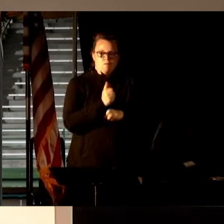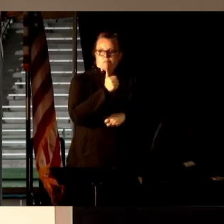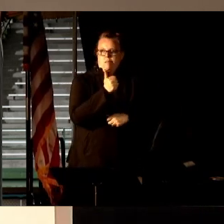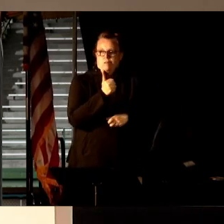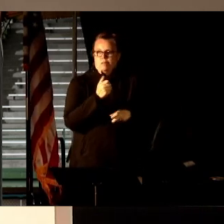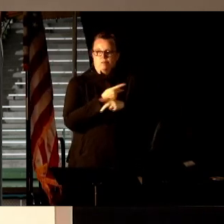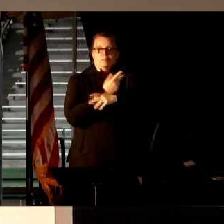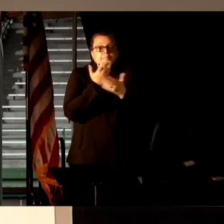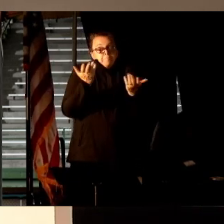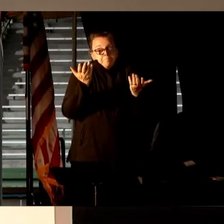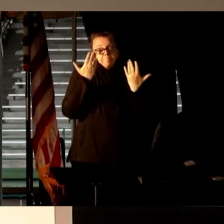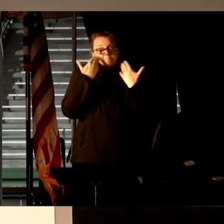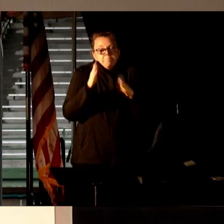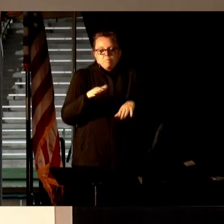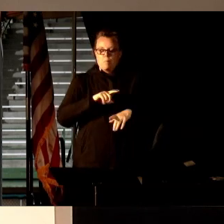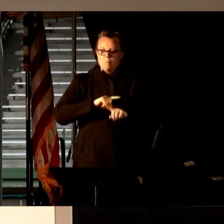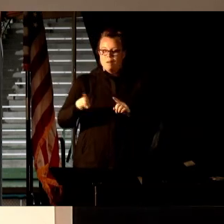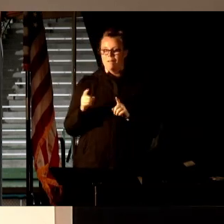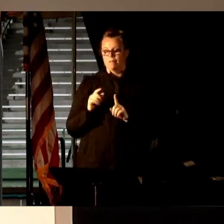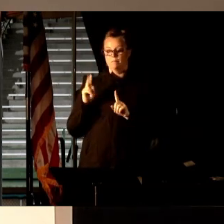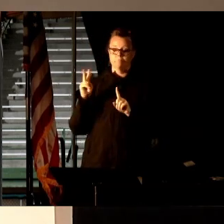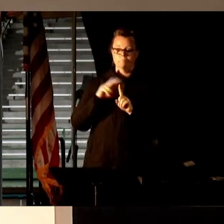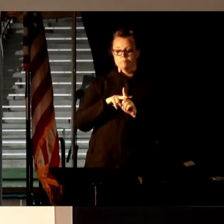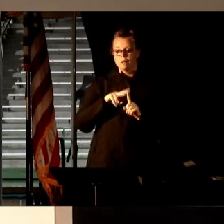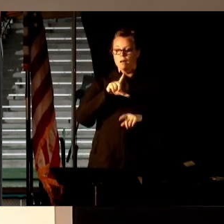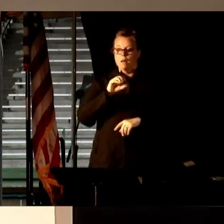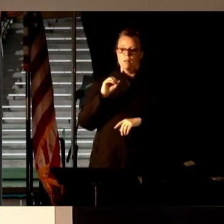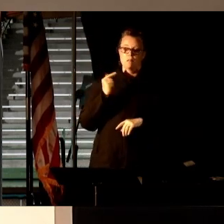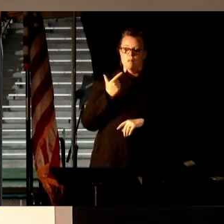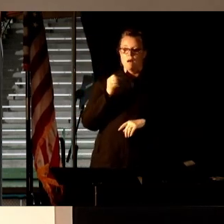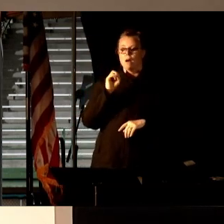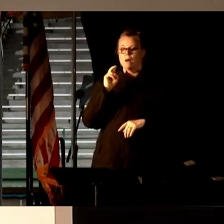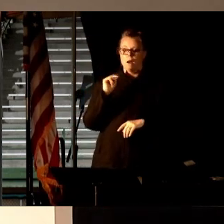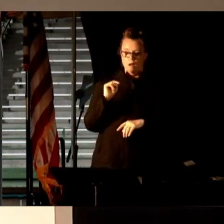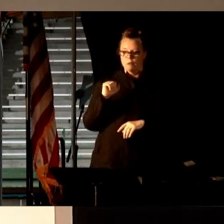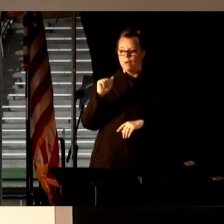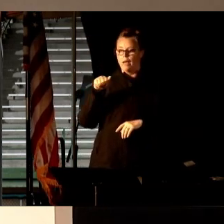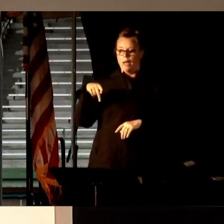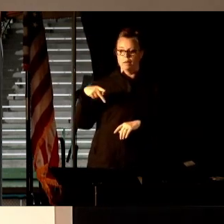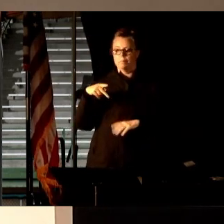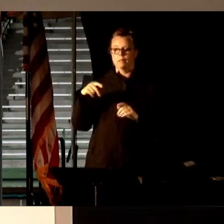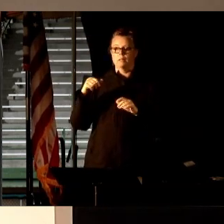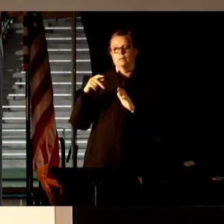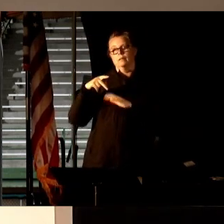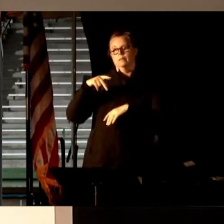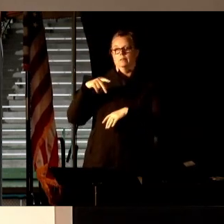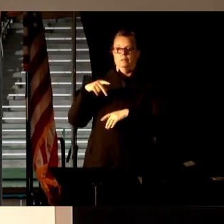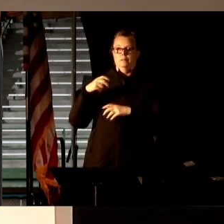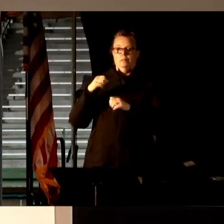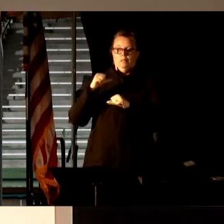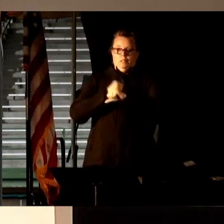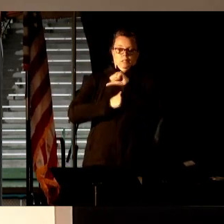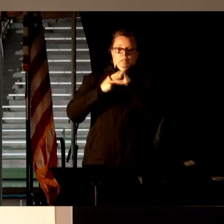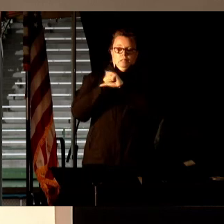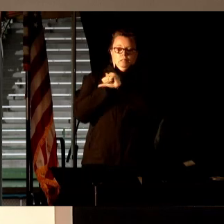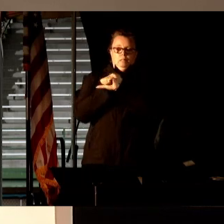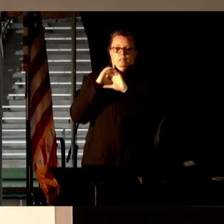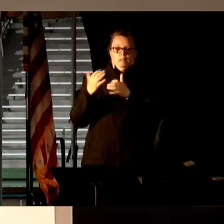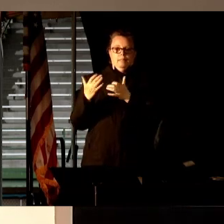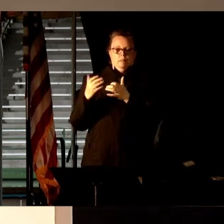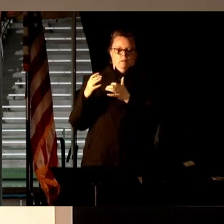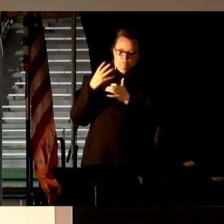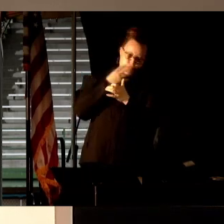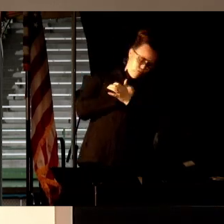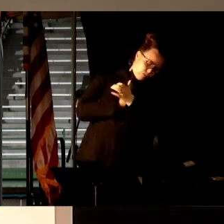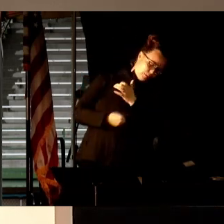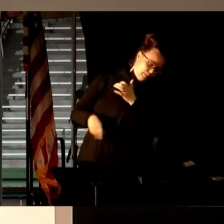easy to log on to my AP Physics lecture in the morning, camera off, fast asleep. But I learned that that didn't really end well. So I got